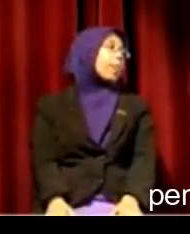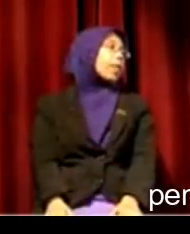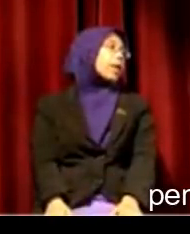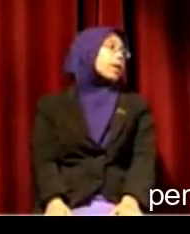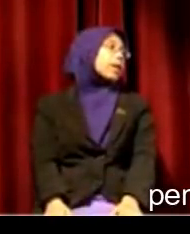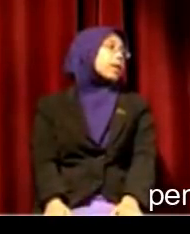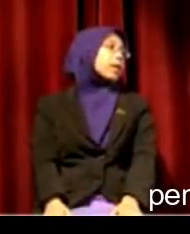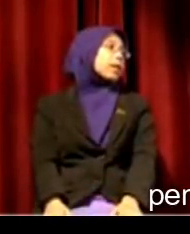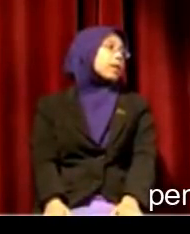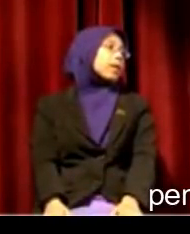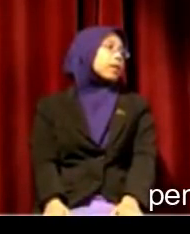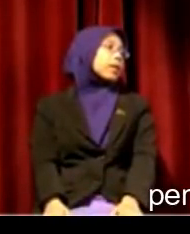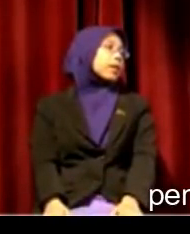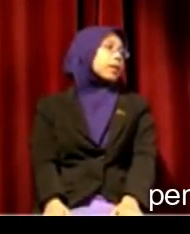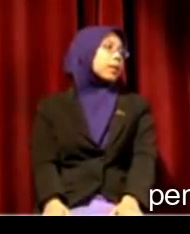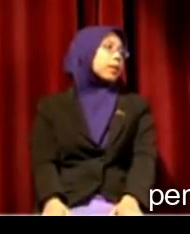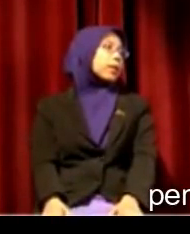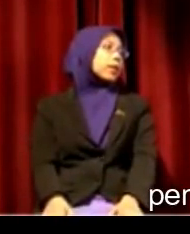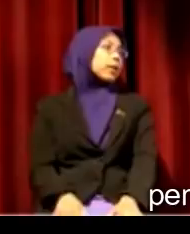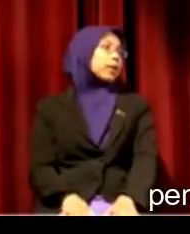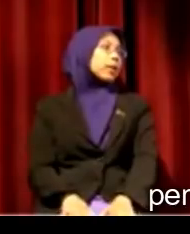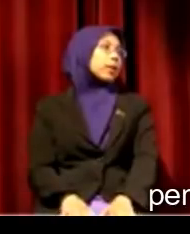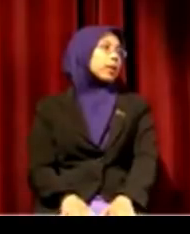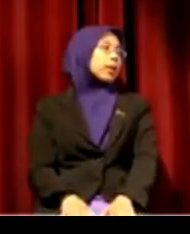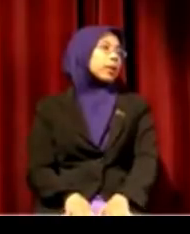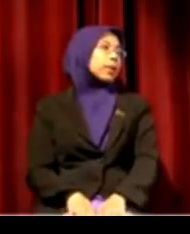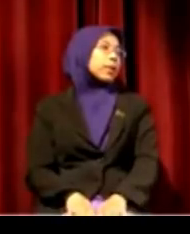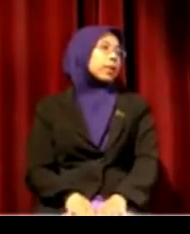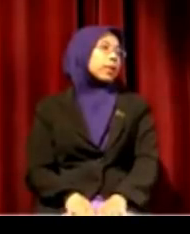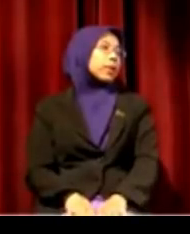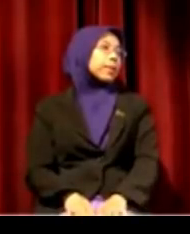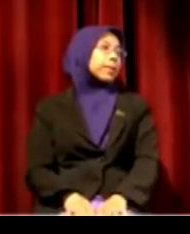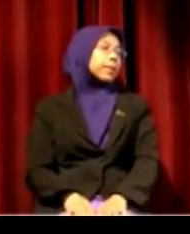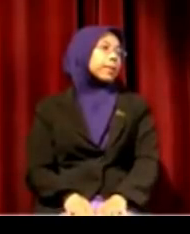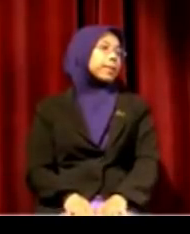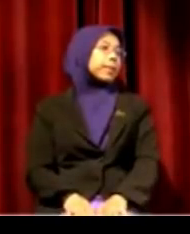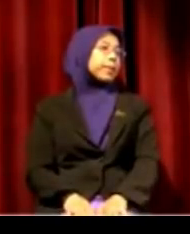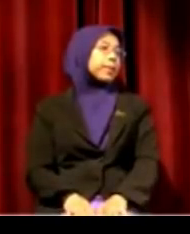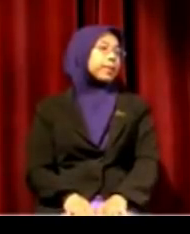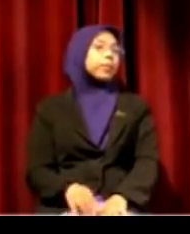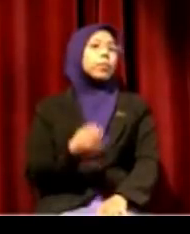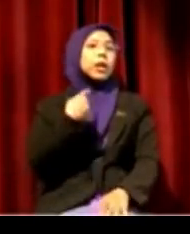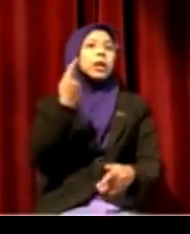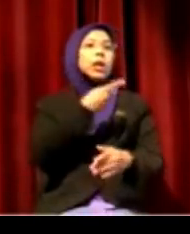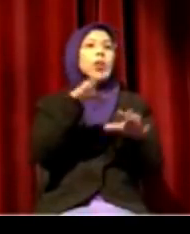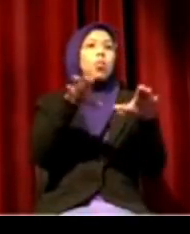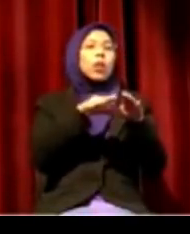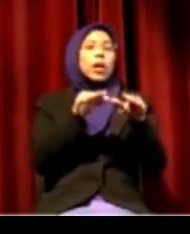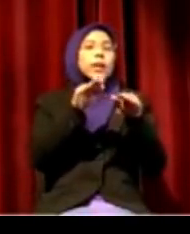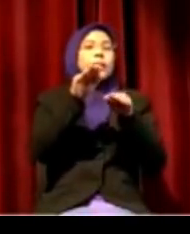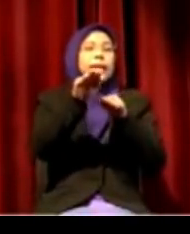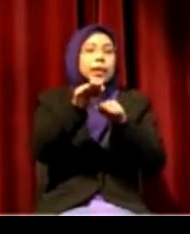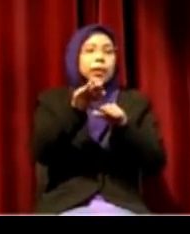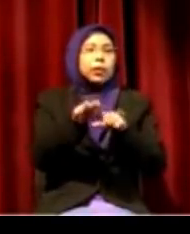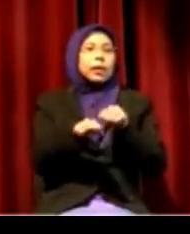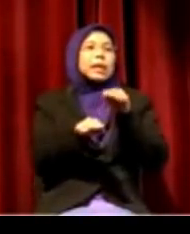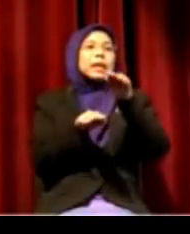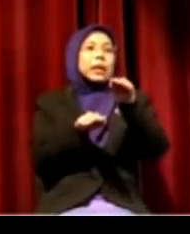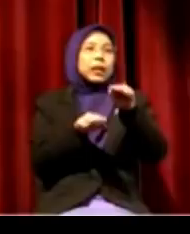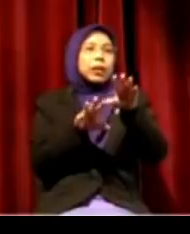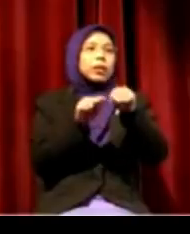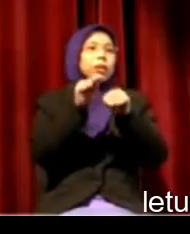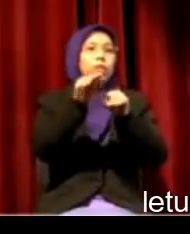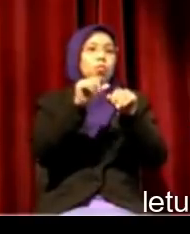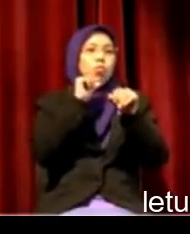In English, there is a term, inching our way, inching our way, inch by inch. Practically, the tunnel has to be built that